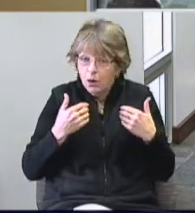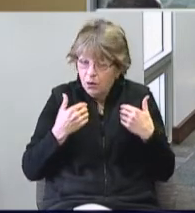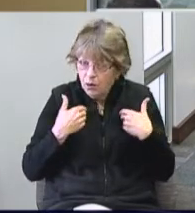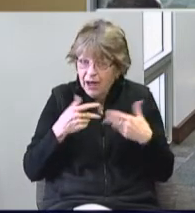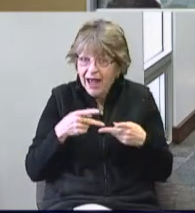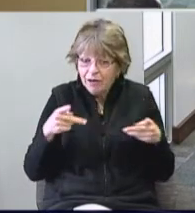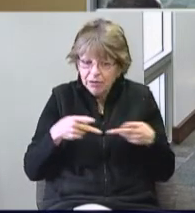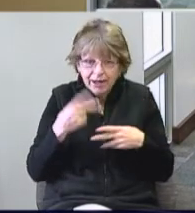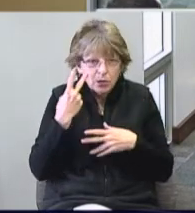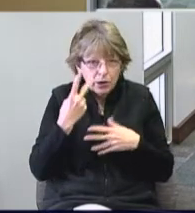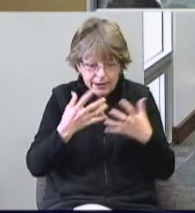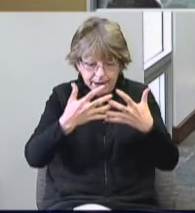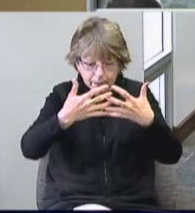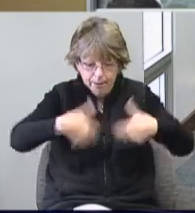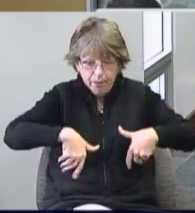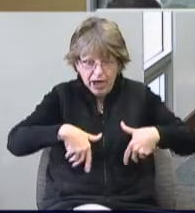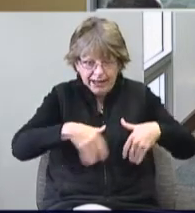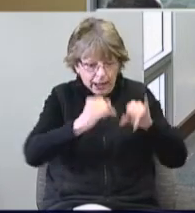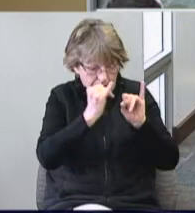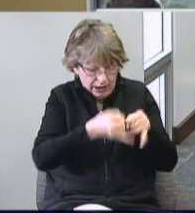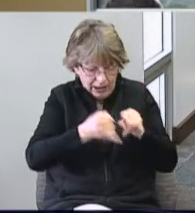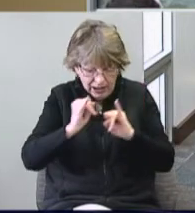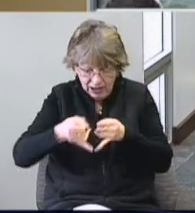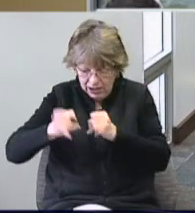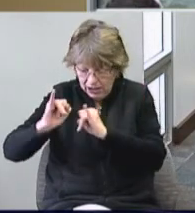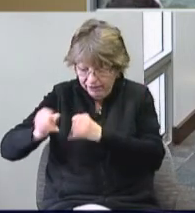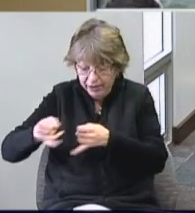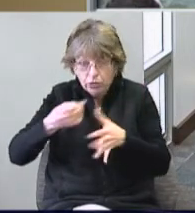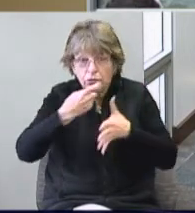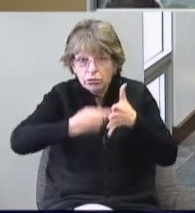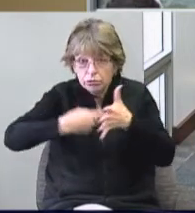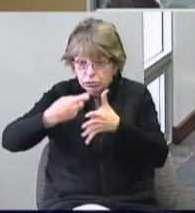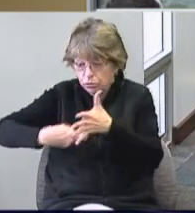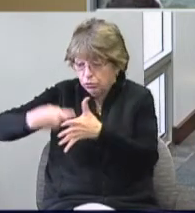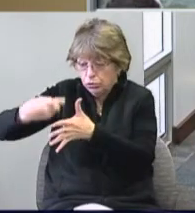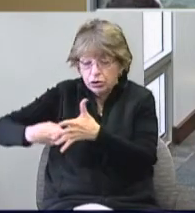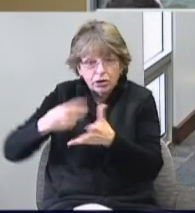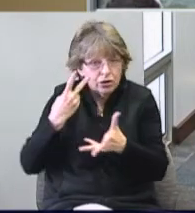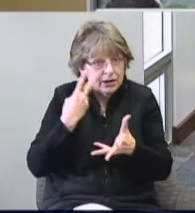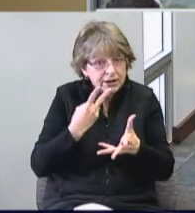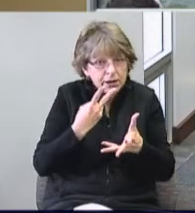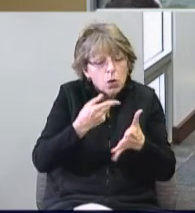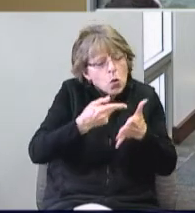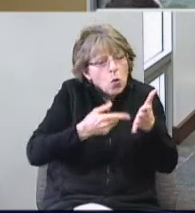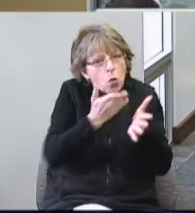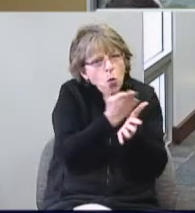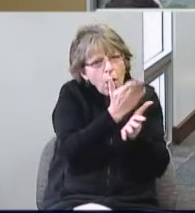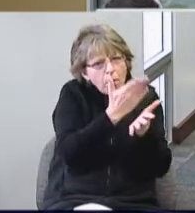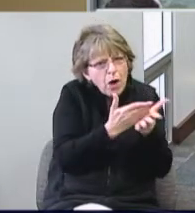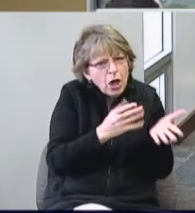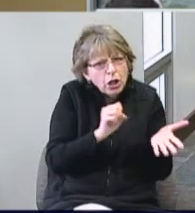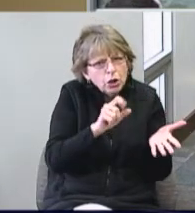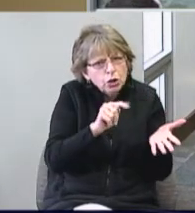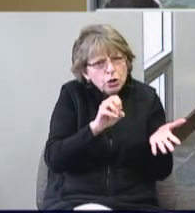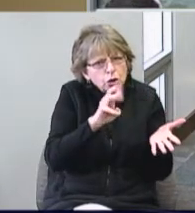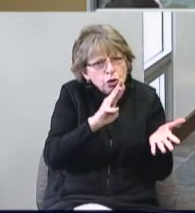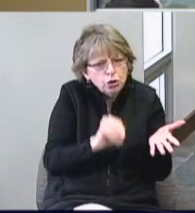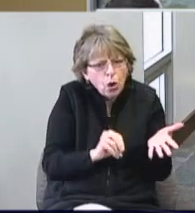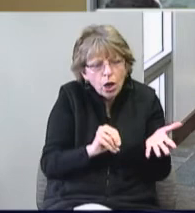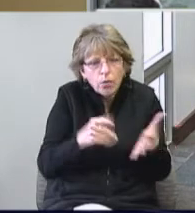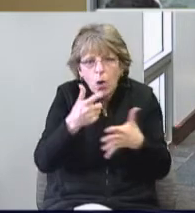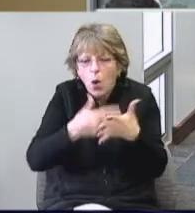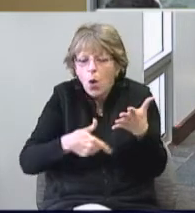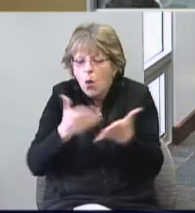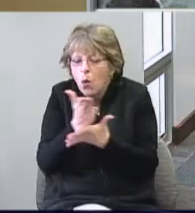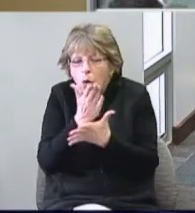see the breakdown of individual charges. So you can see what part of that is your stormwater as opposed to your refuse or your